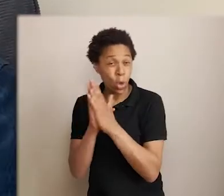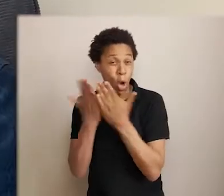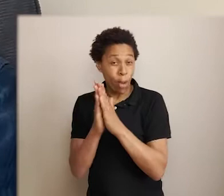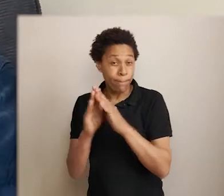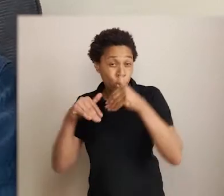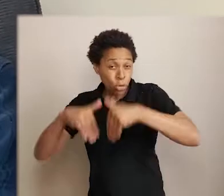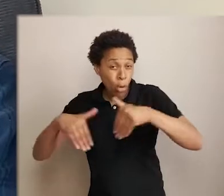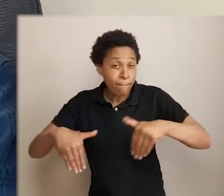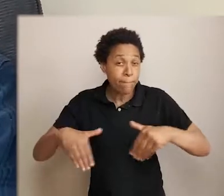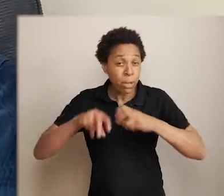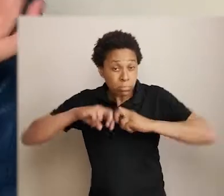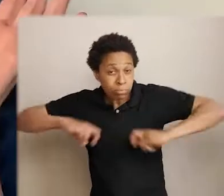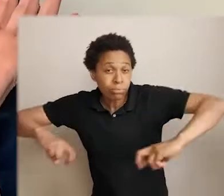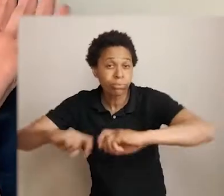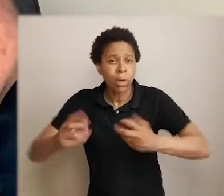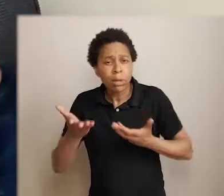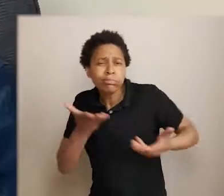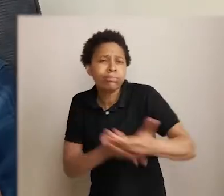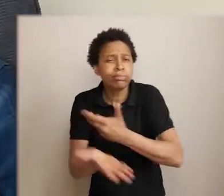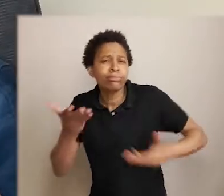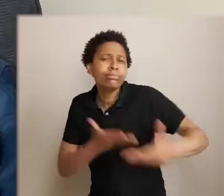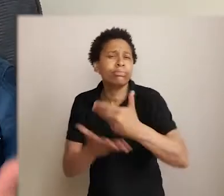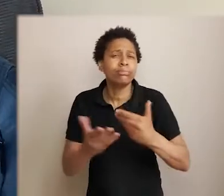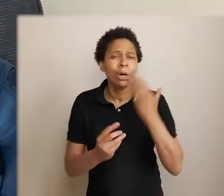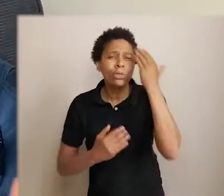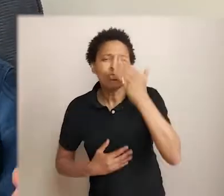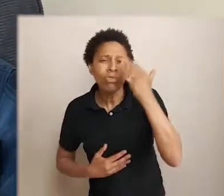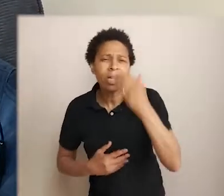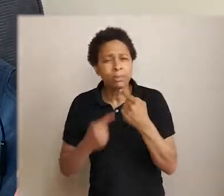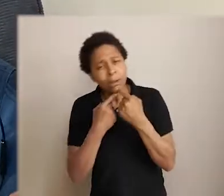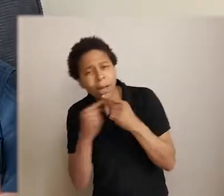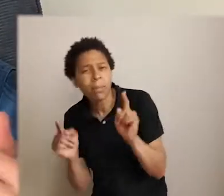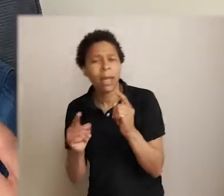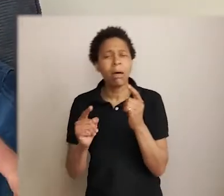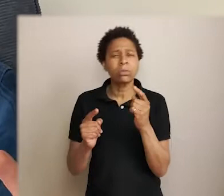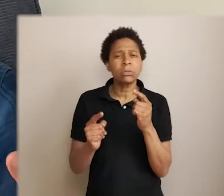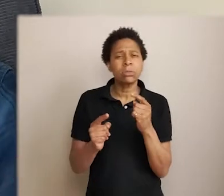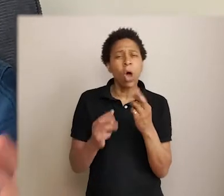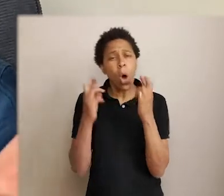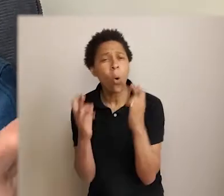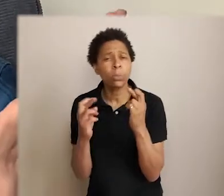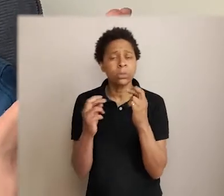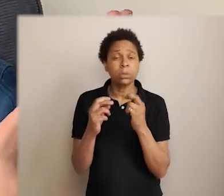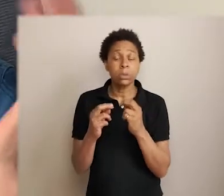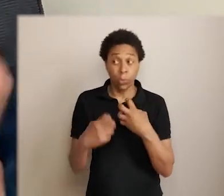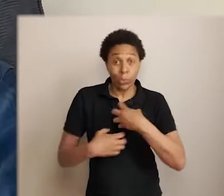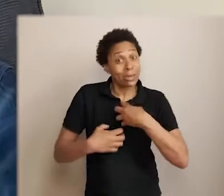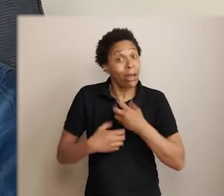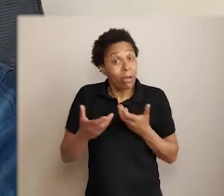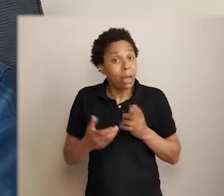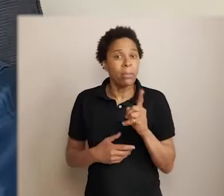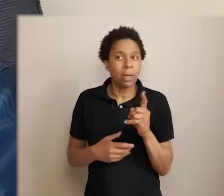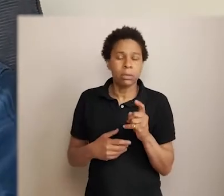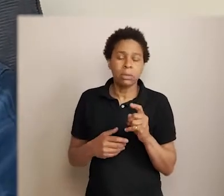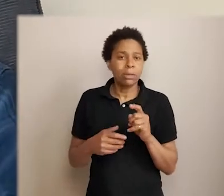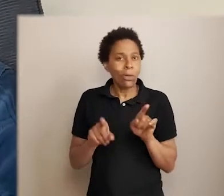coming out, family, their dreams and aspirations. It was scary, but also uplifting. Afterwards,